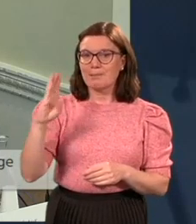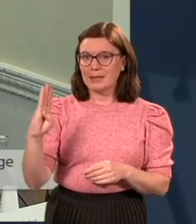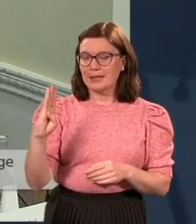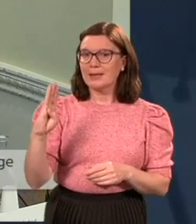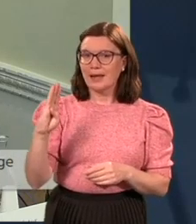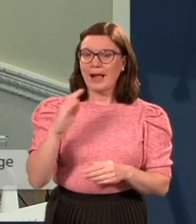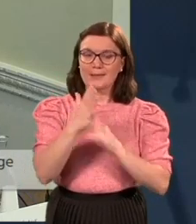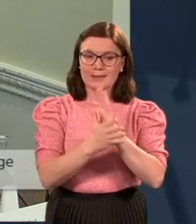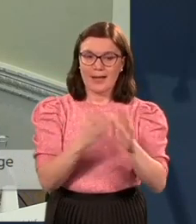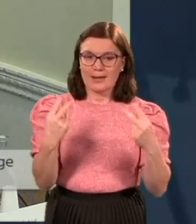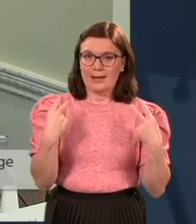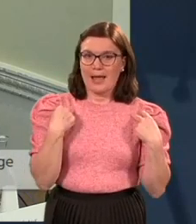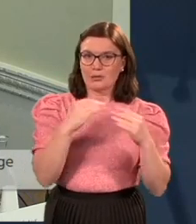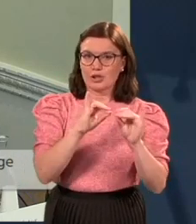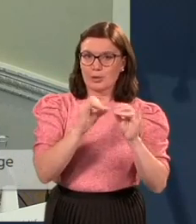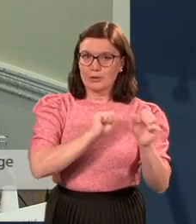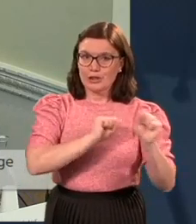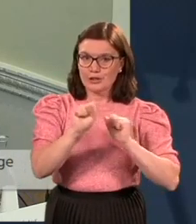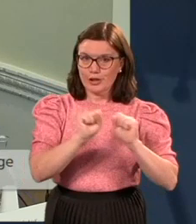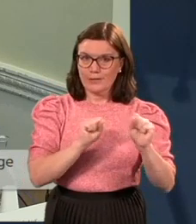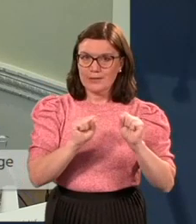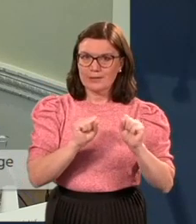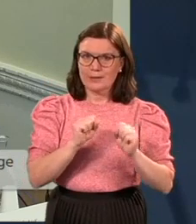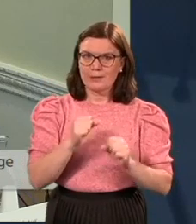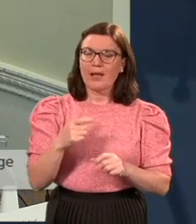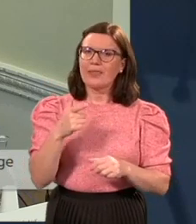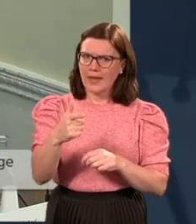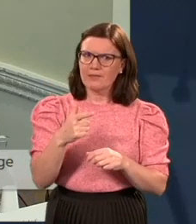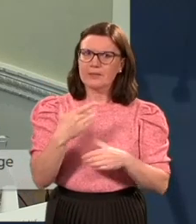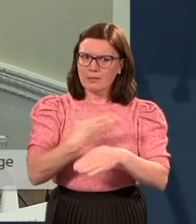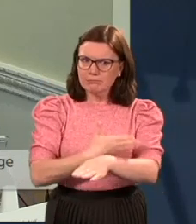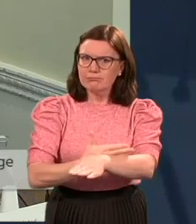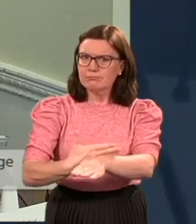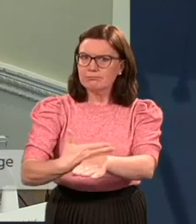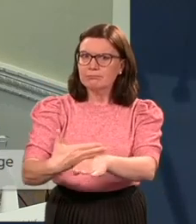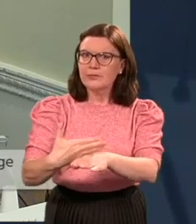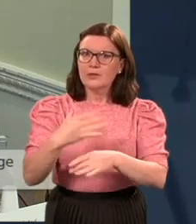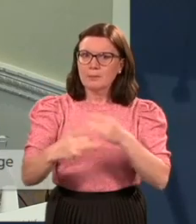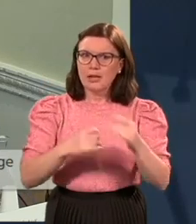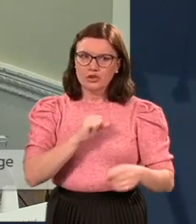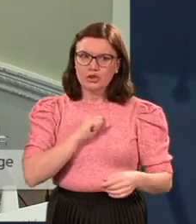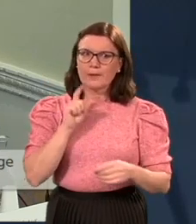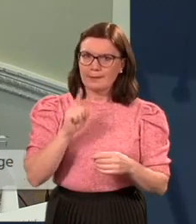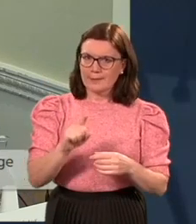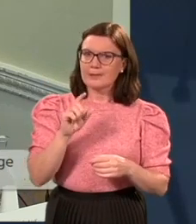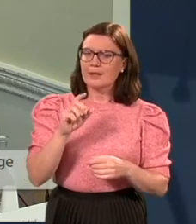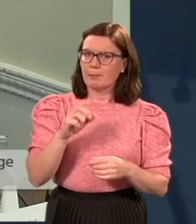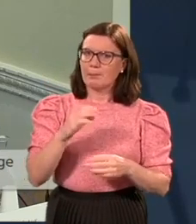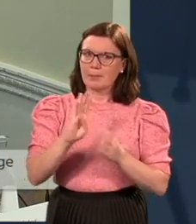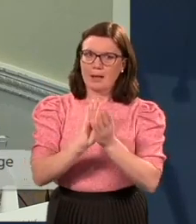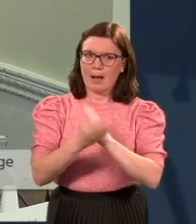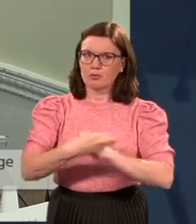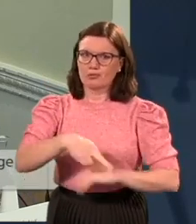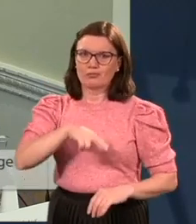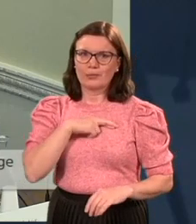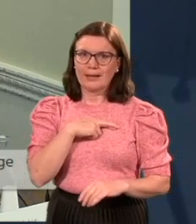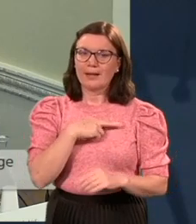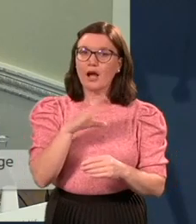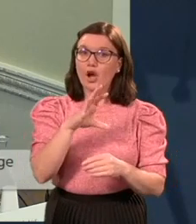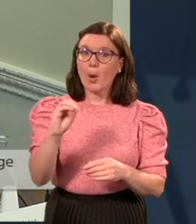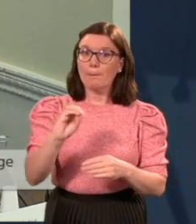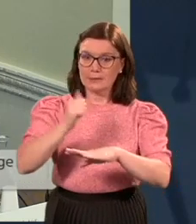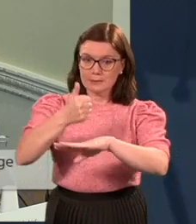Sign Language Interpreting Service, has taken steps to ensure that this becomes a reality. A company has been established